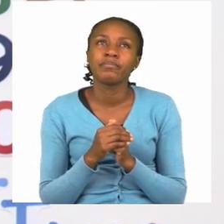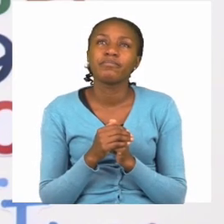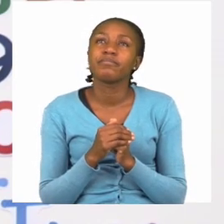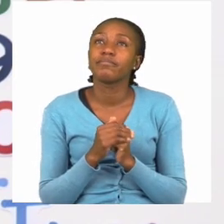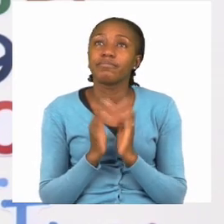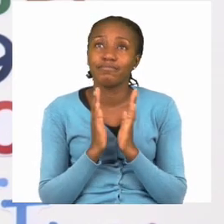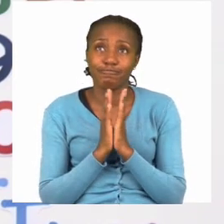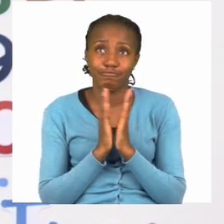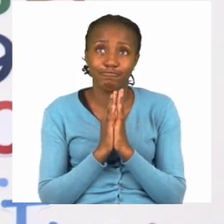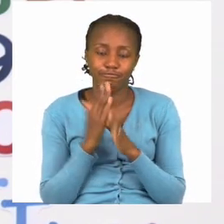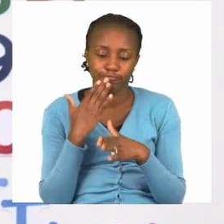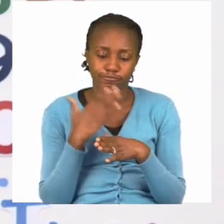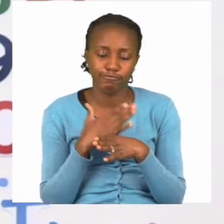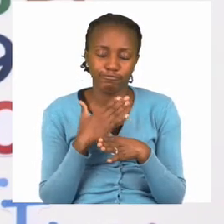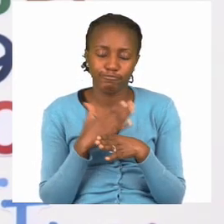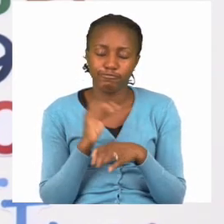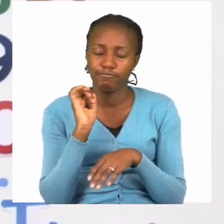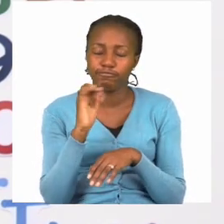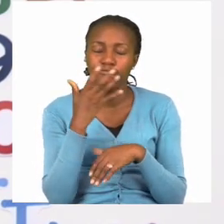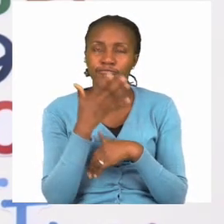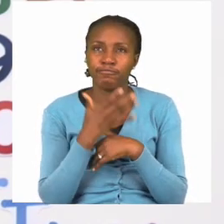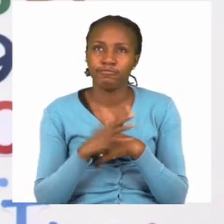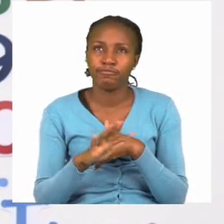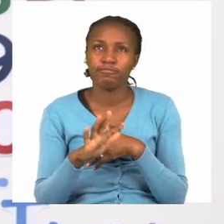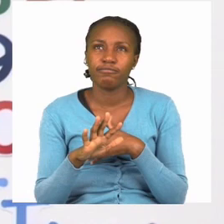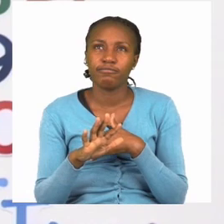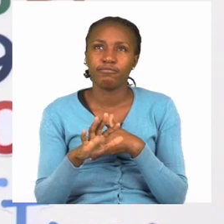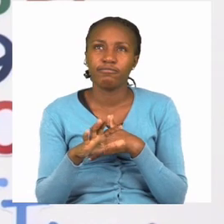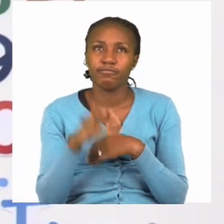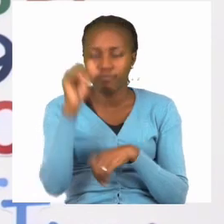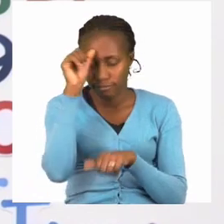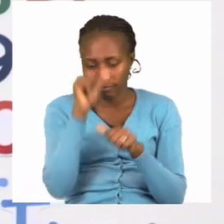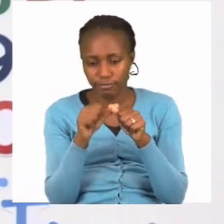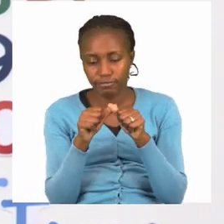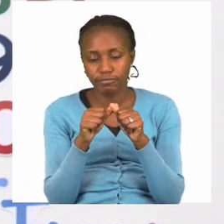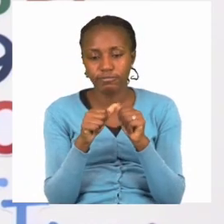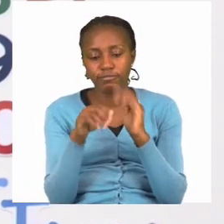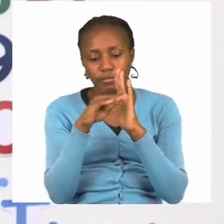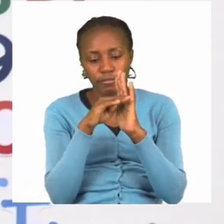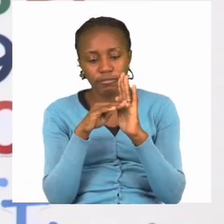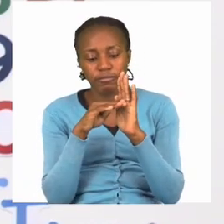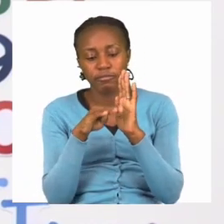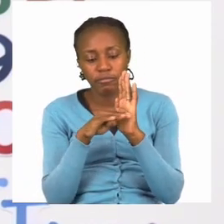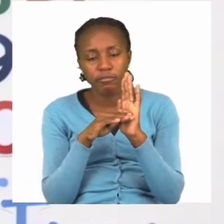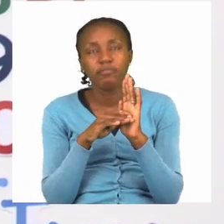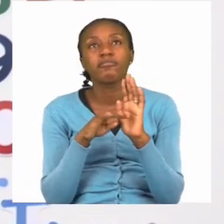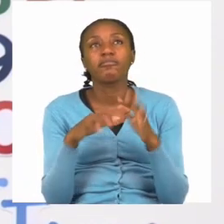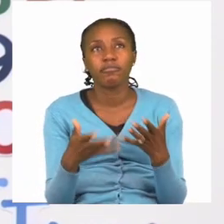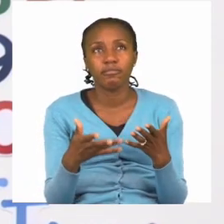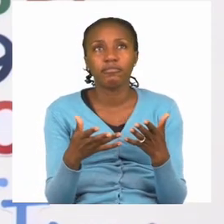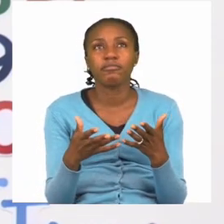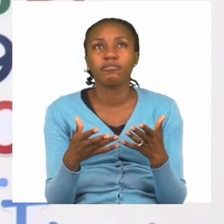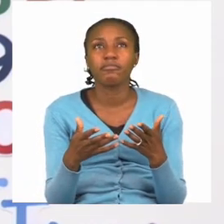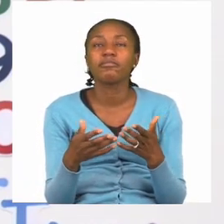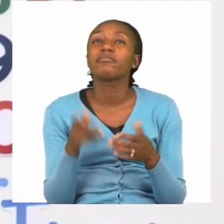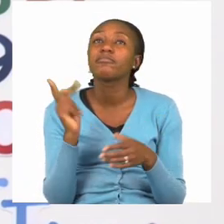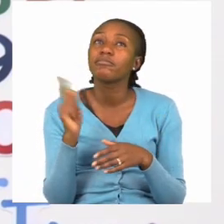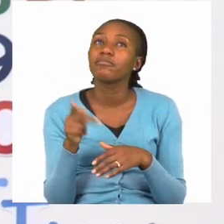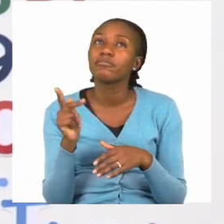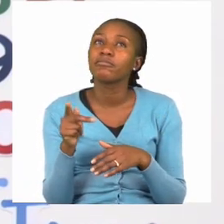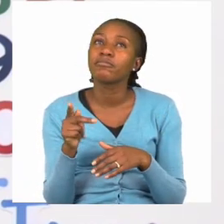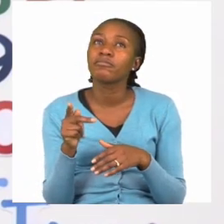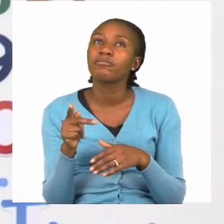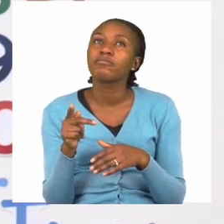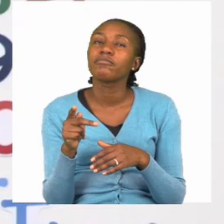to finish all your activities. Remember your capacity activity on the previous page as well as the